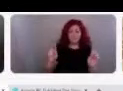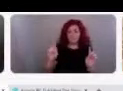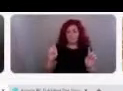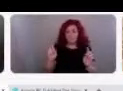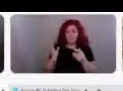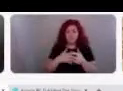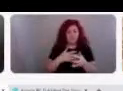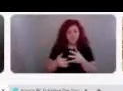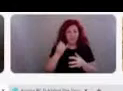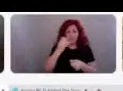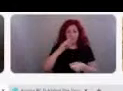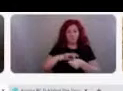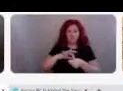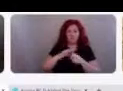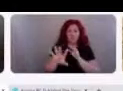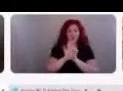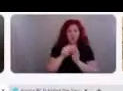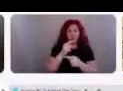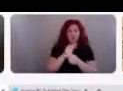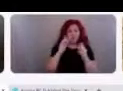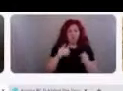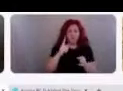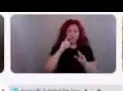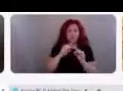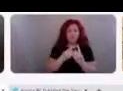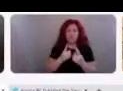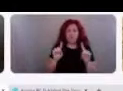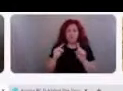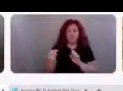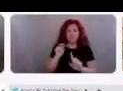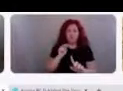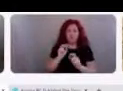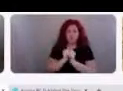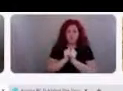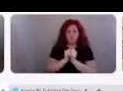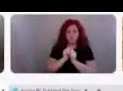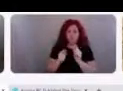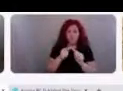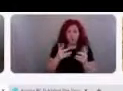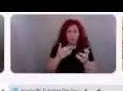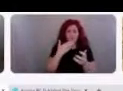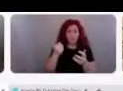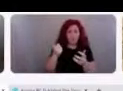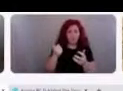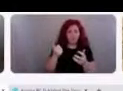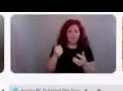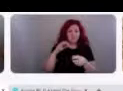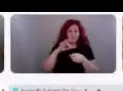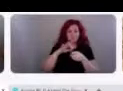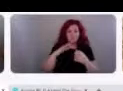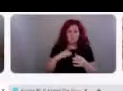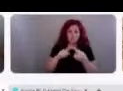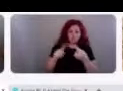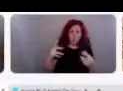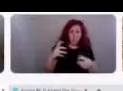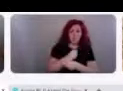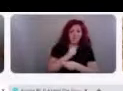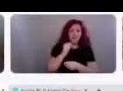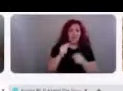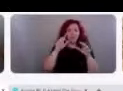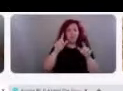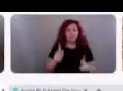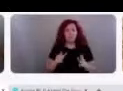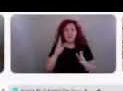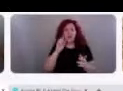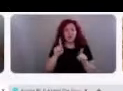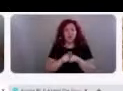for that district i have a different view of competitiveness perhaps when the when i want the best overall candidate to win and not simply the one i agree with the most